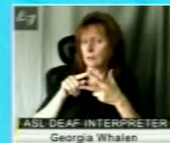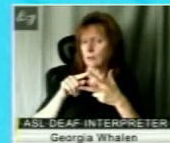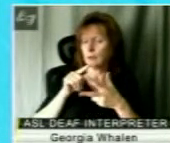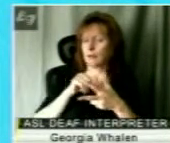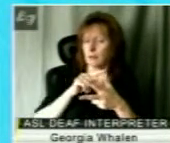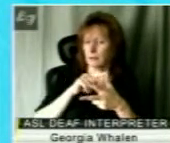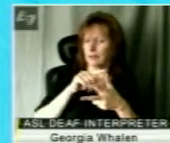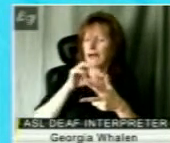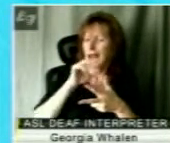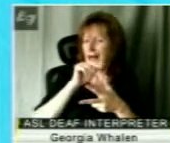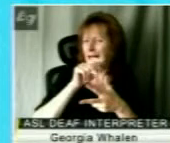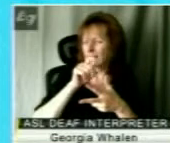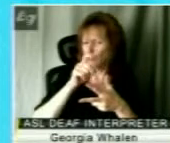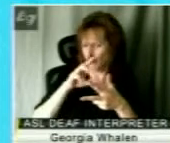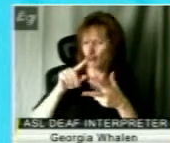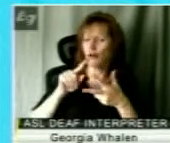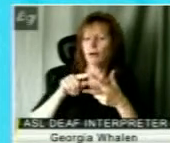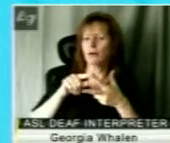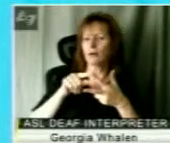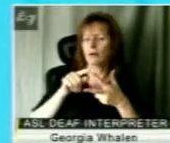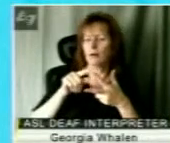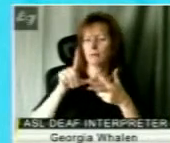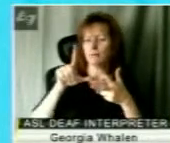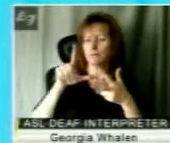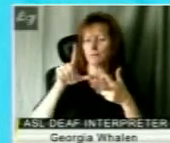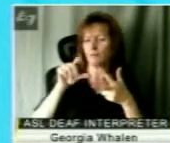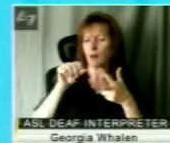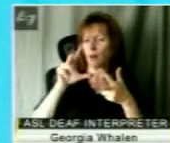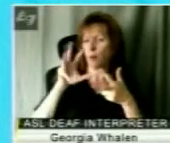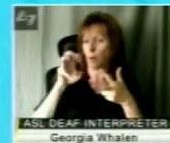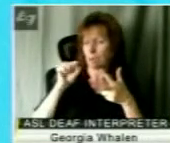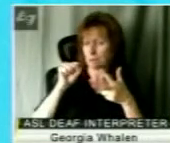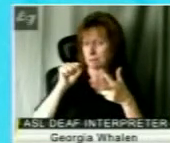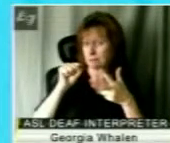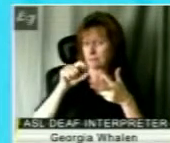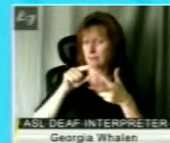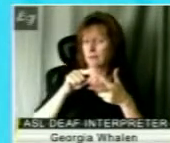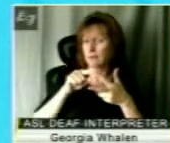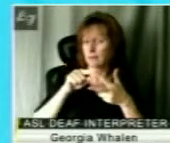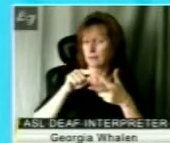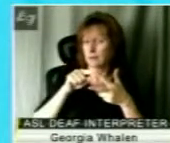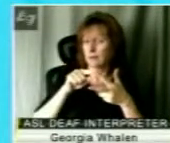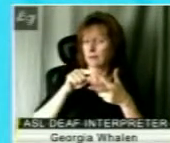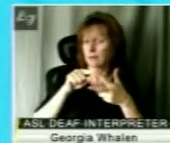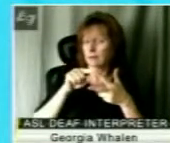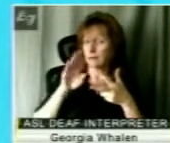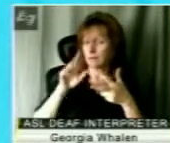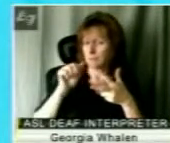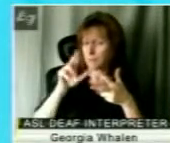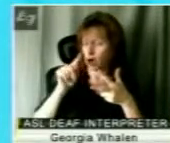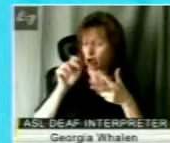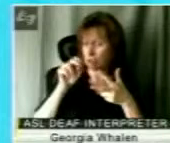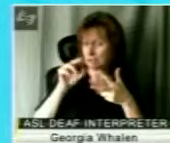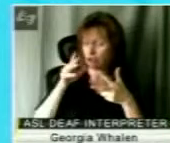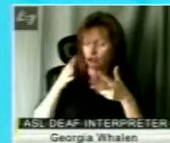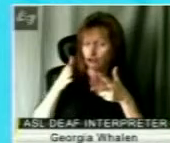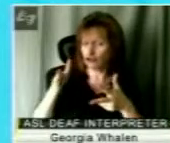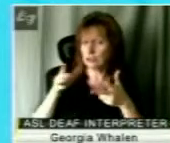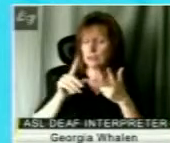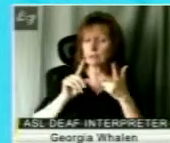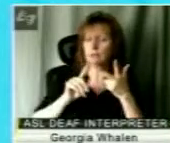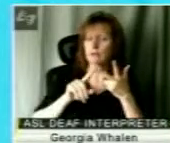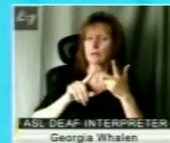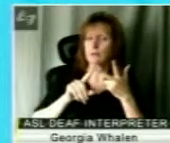Barton Street Lowe's. Sure. So we've had many, many, you know, we haven't had any workplace outbreaks. We've been very fortunate. As I